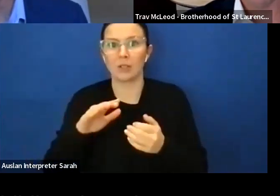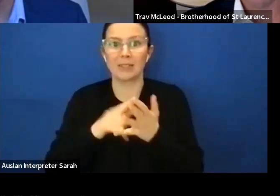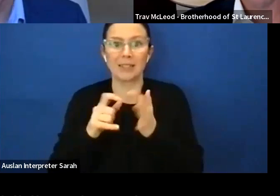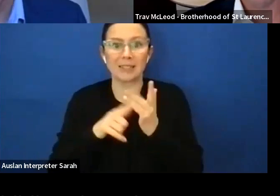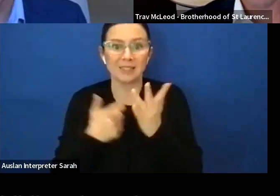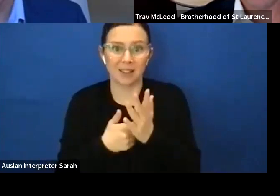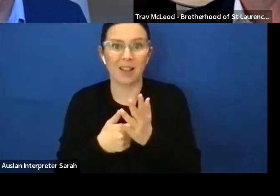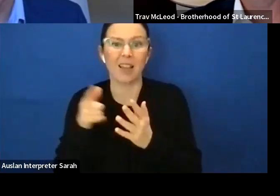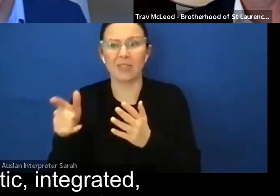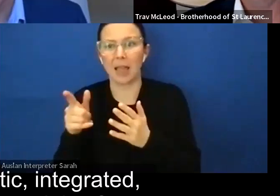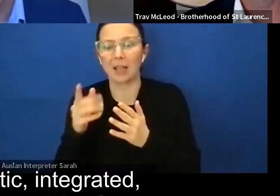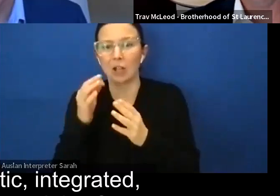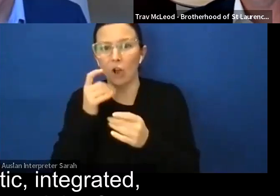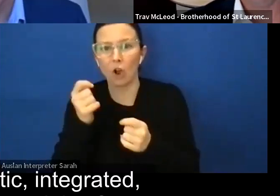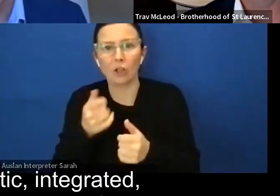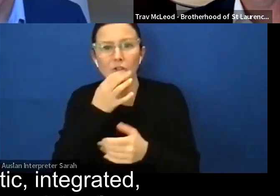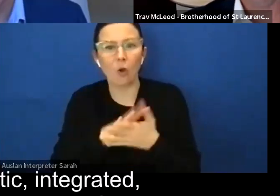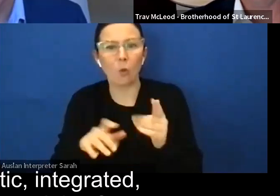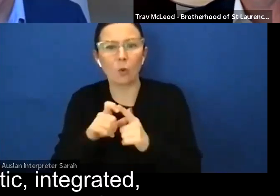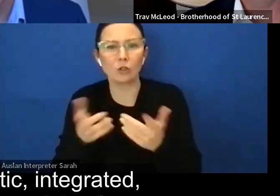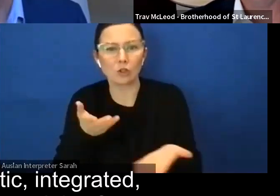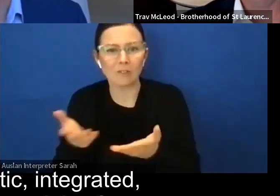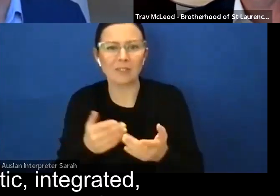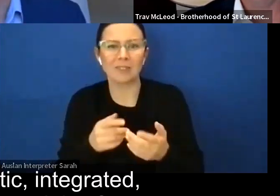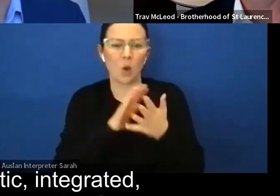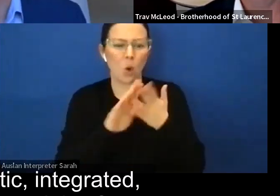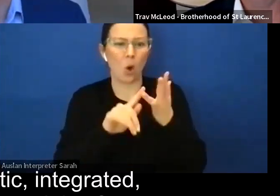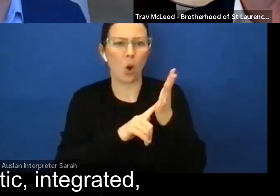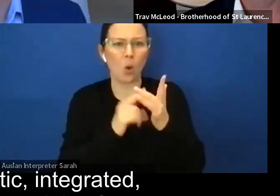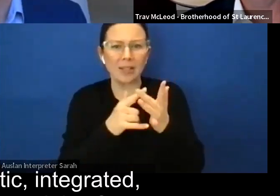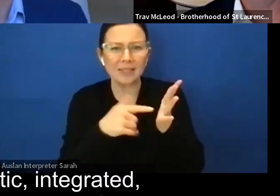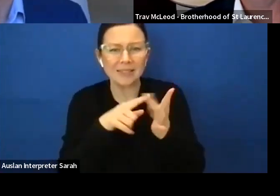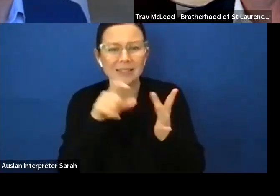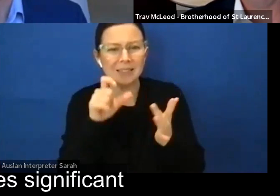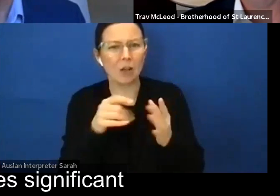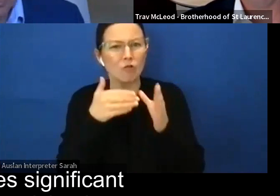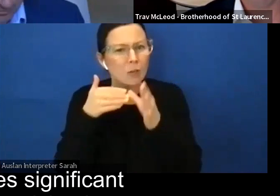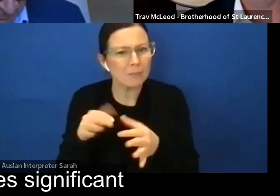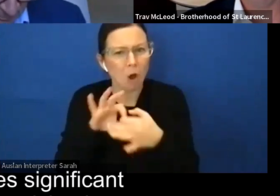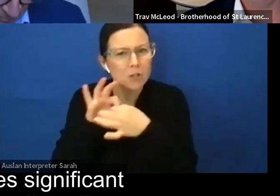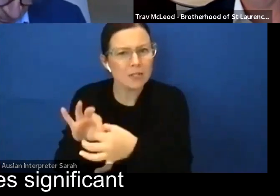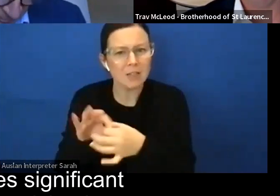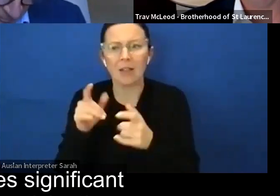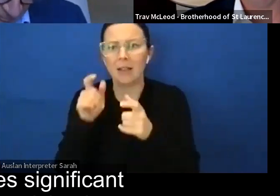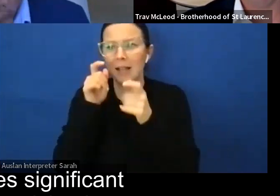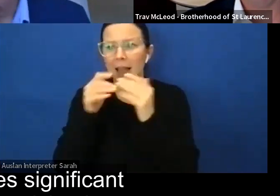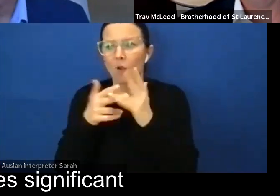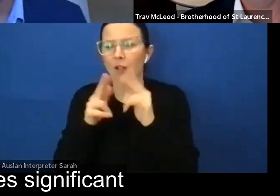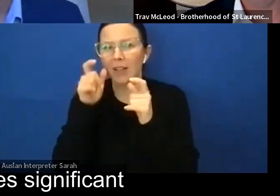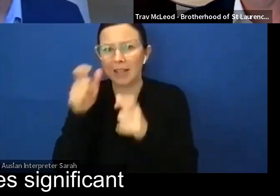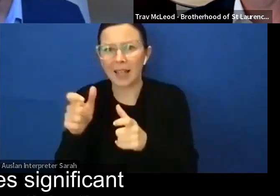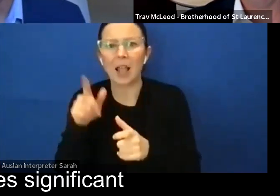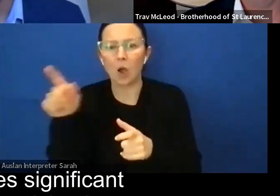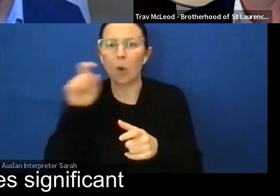childhood services. They are holistic, integrated and responsive models of care that integrates significant